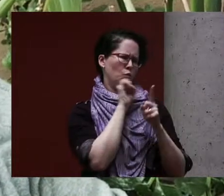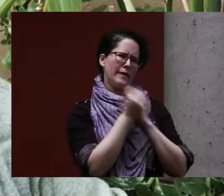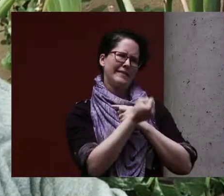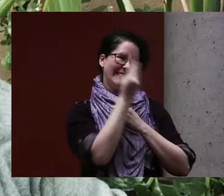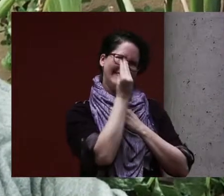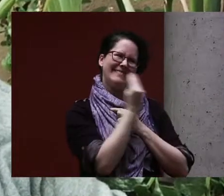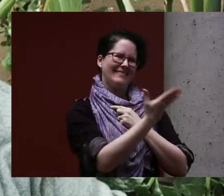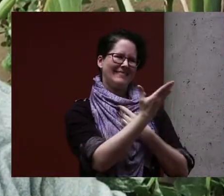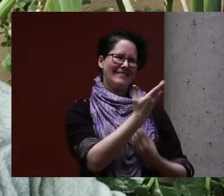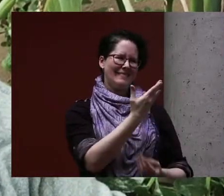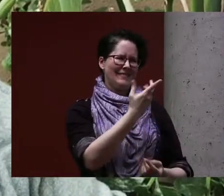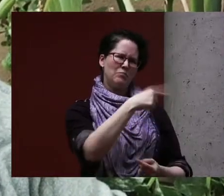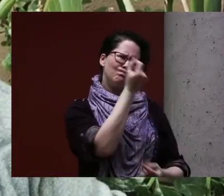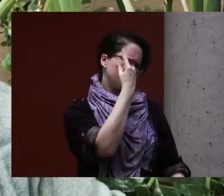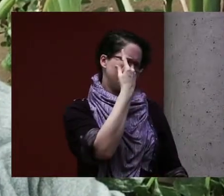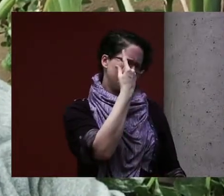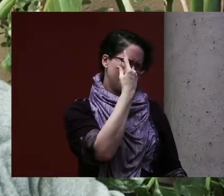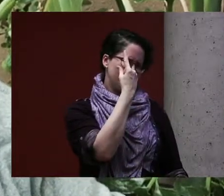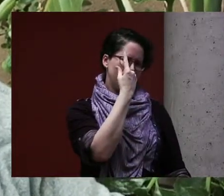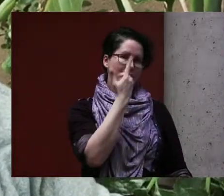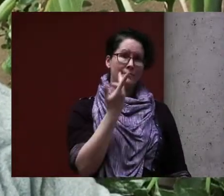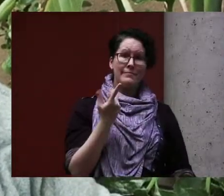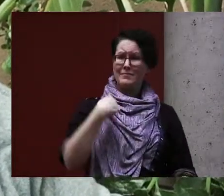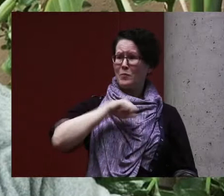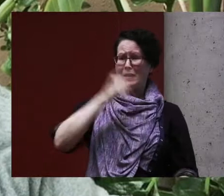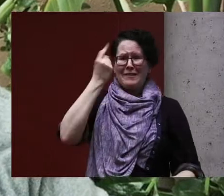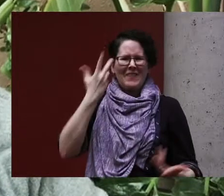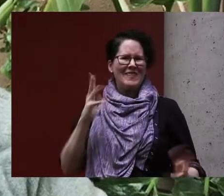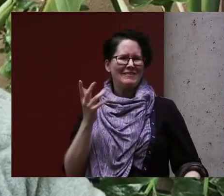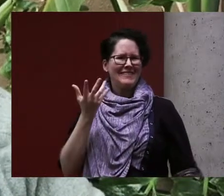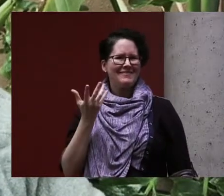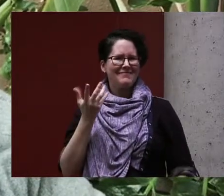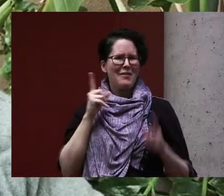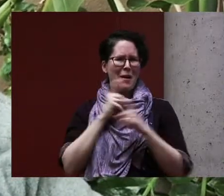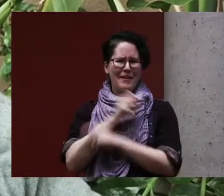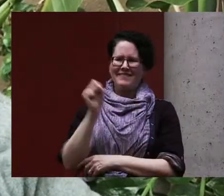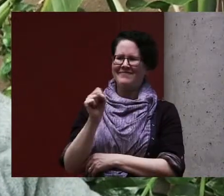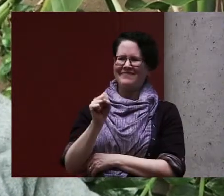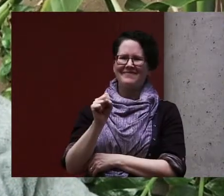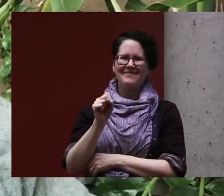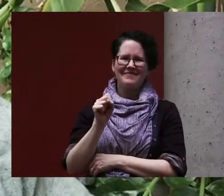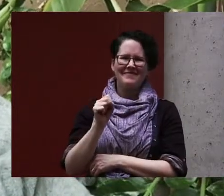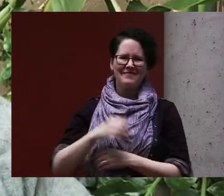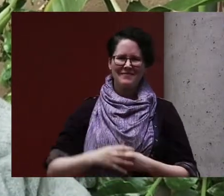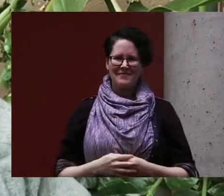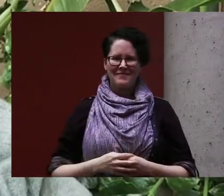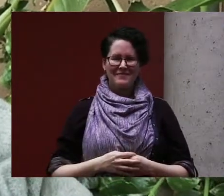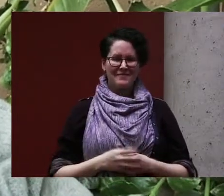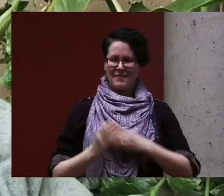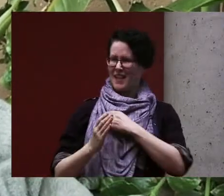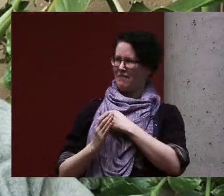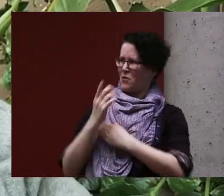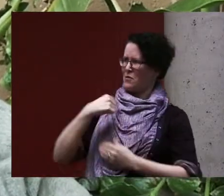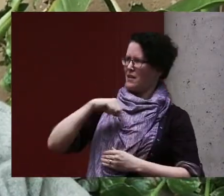complicated than we think. You bet it's complicated. This strategy of